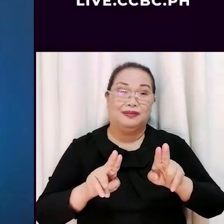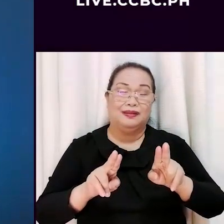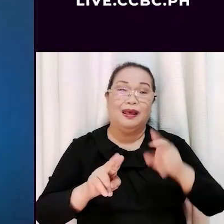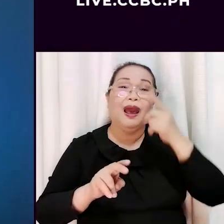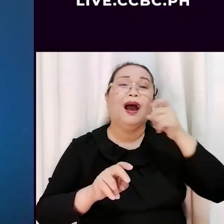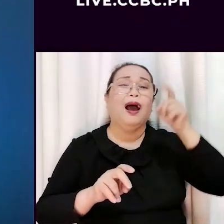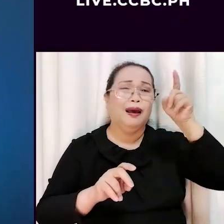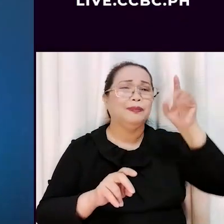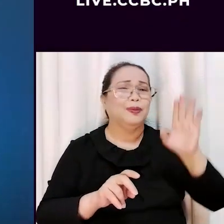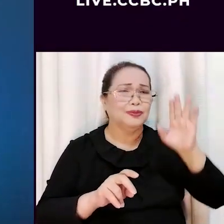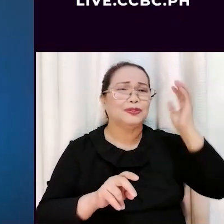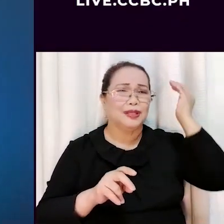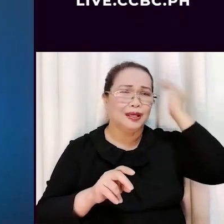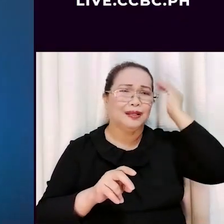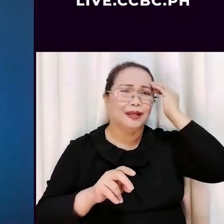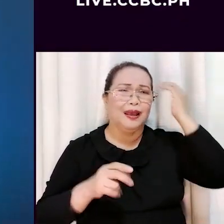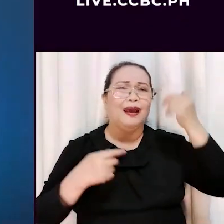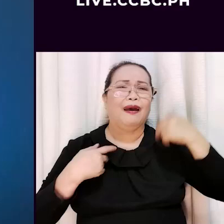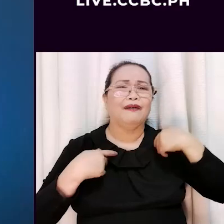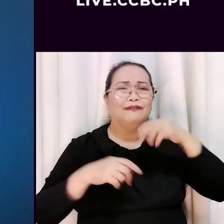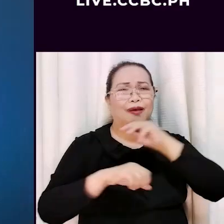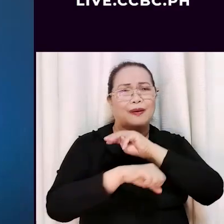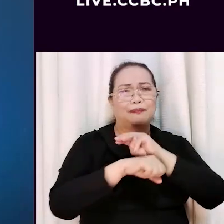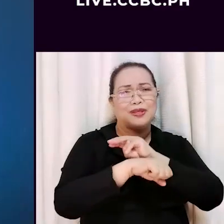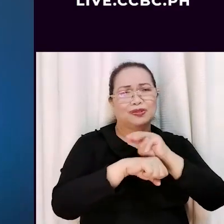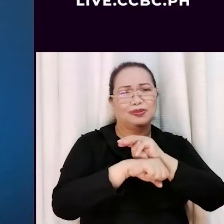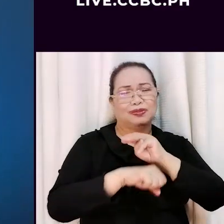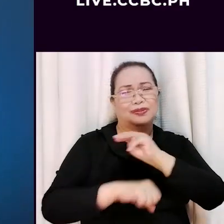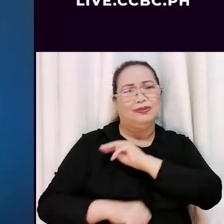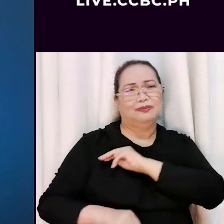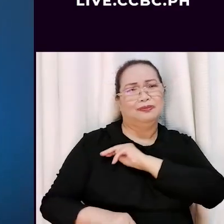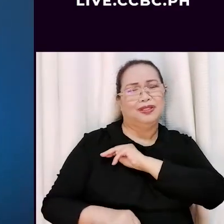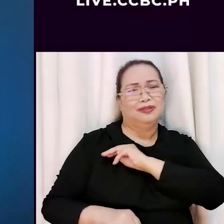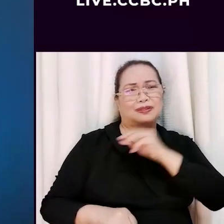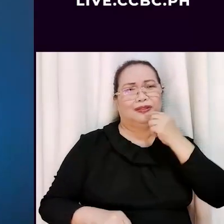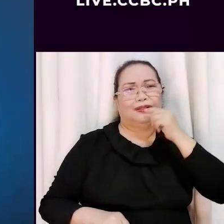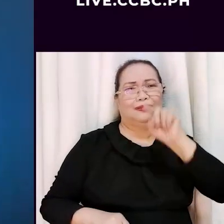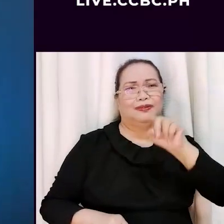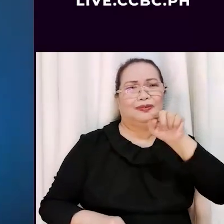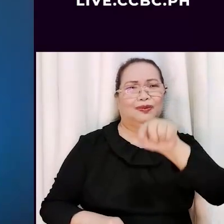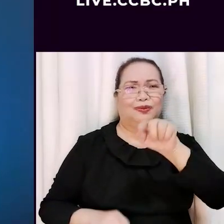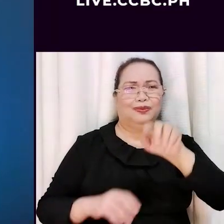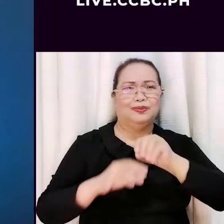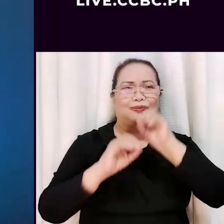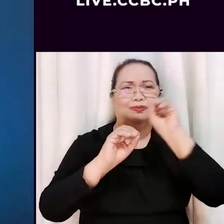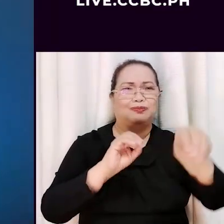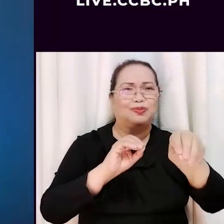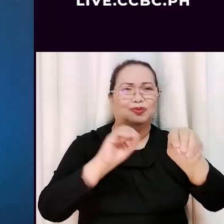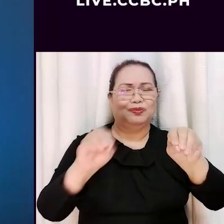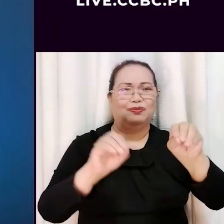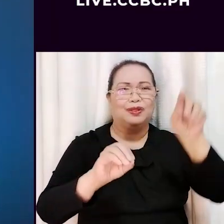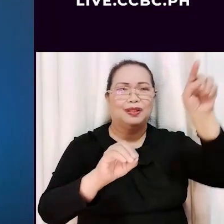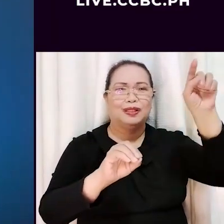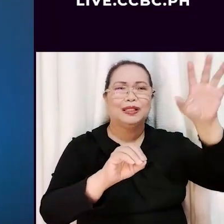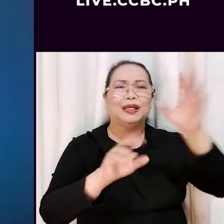Panginoon. You ever thought about that? You know, that God may have